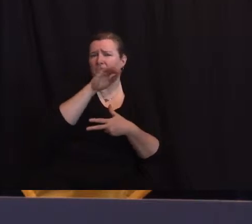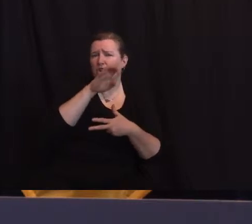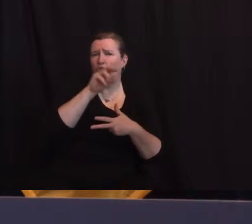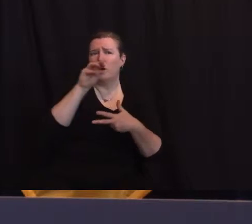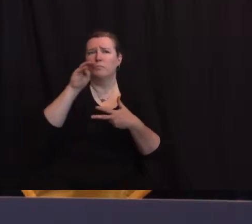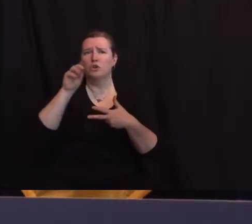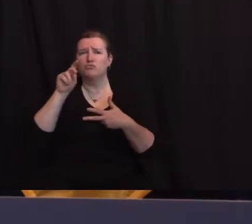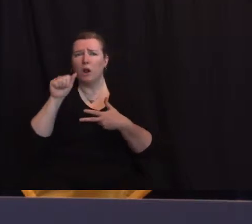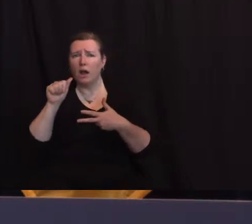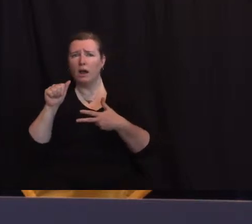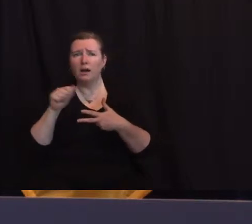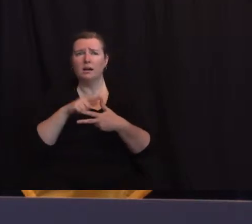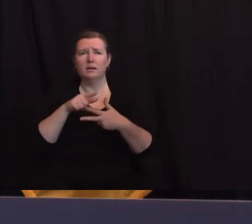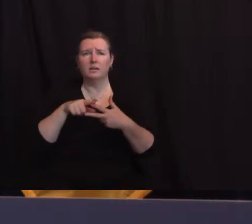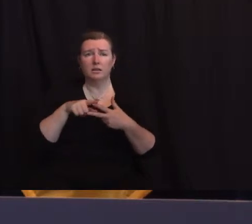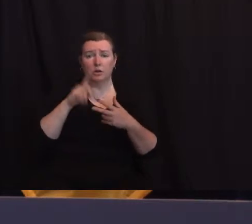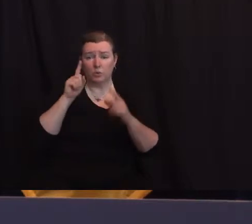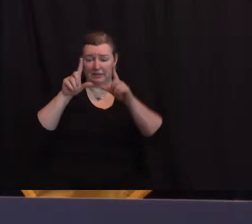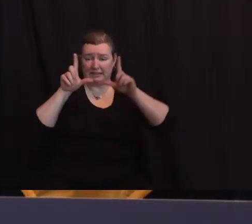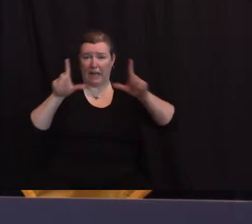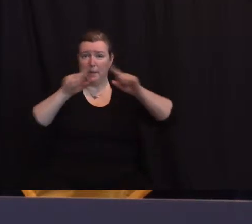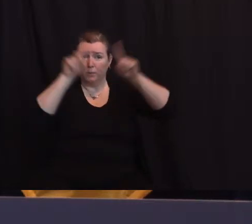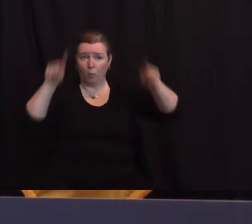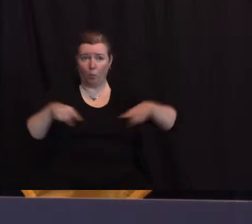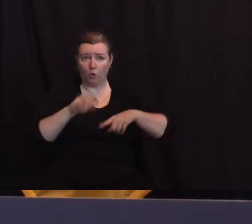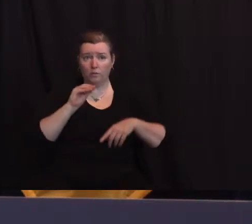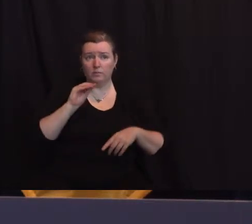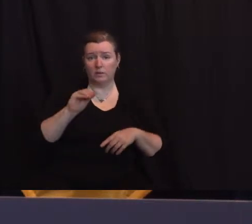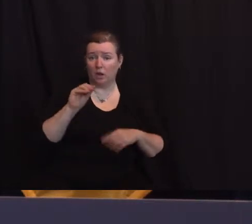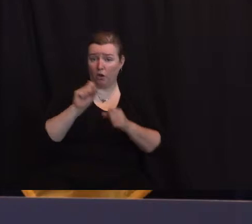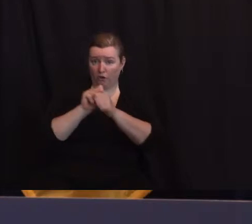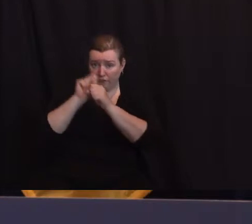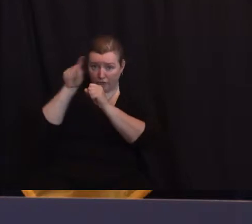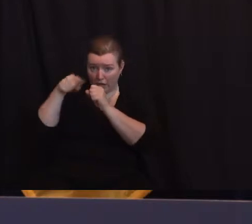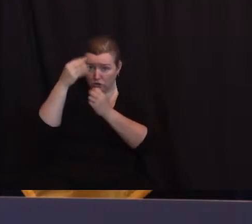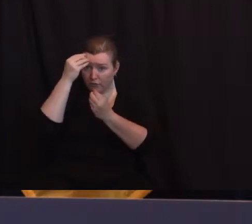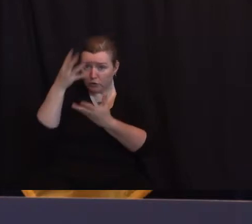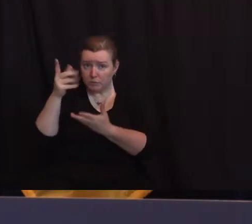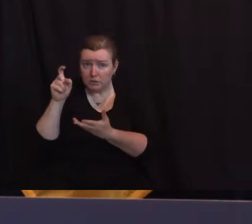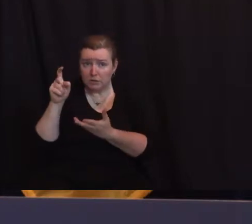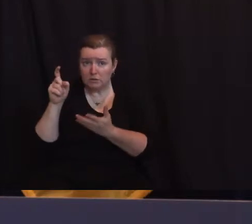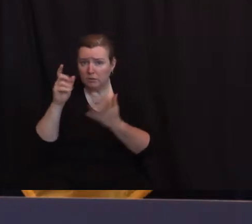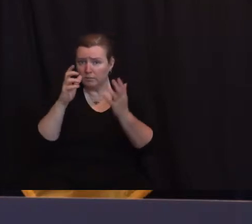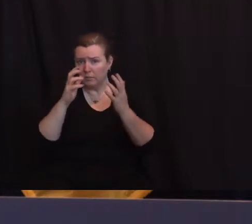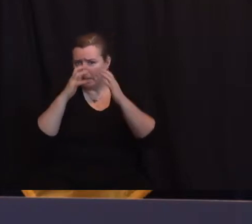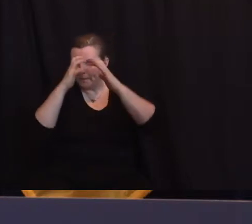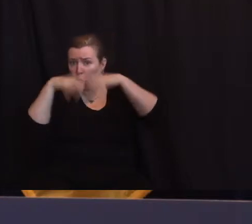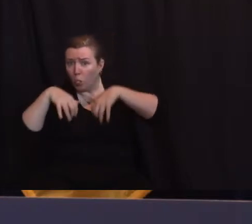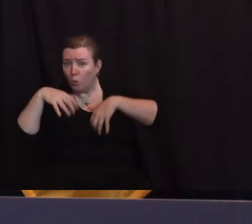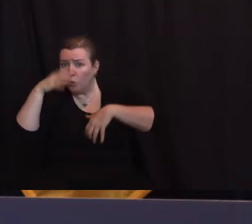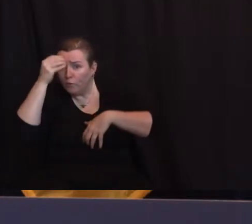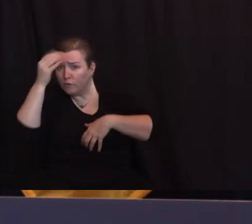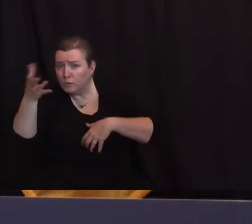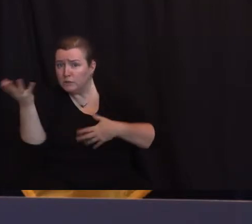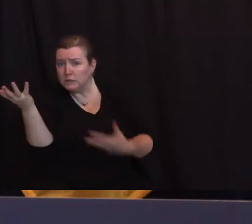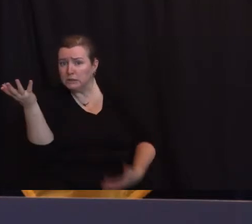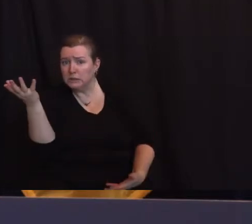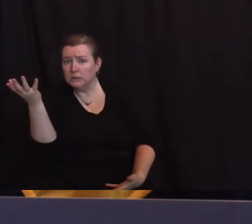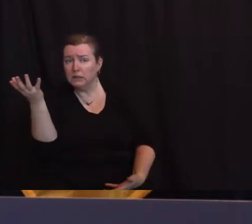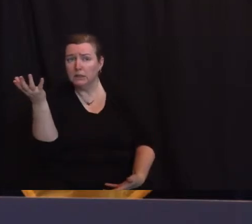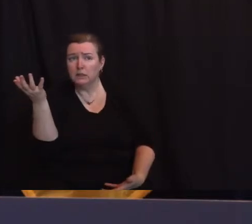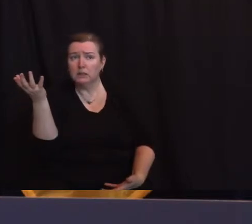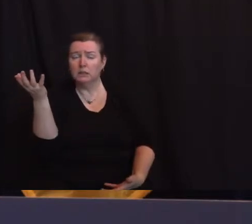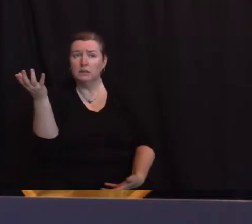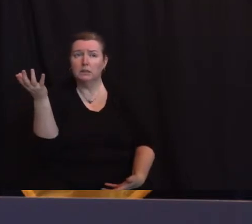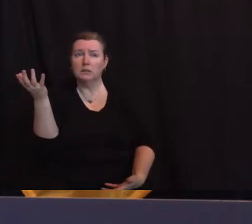announced schools could make masks optional due to extreme heat, and some districts have implemented or immediately implemented policies to make